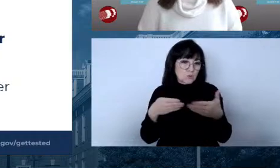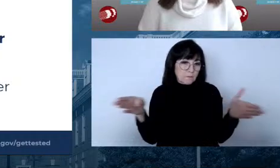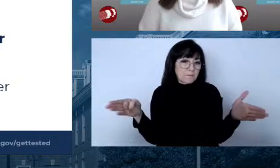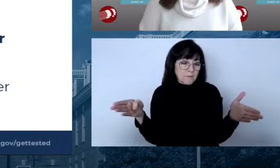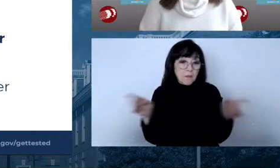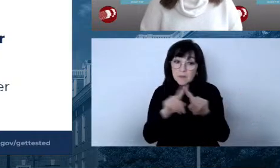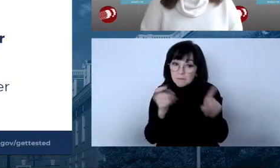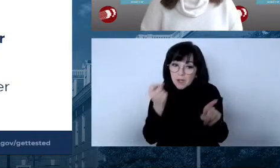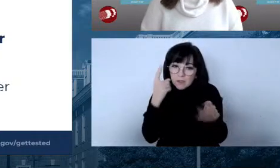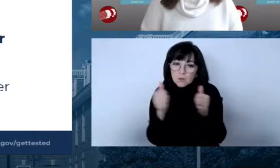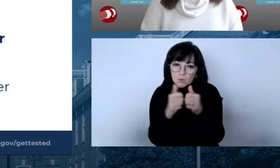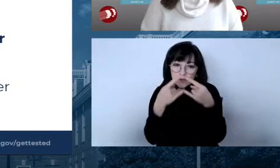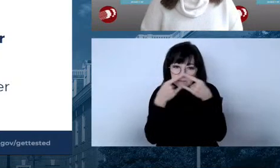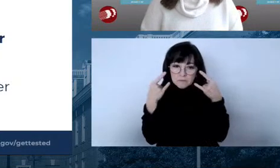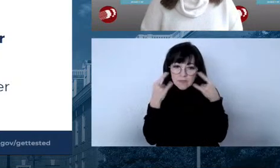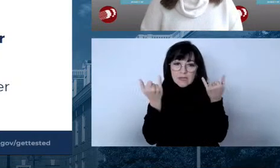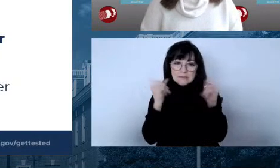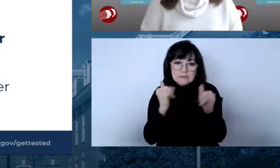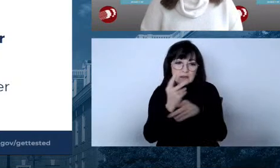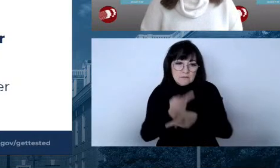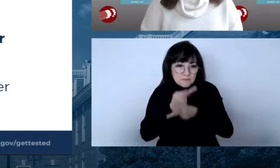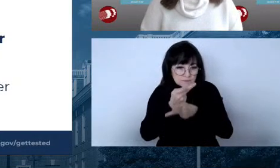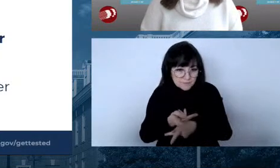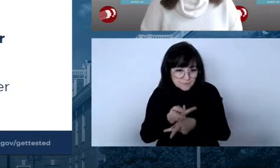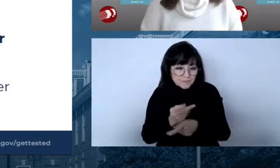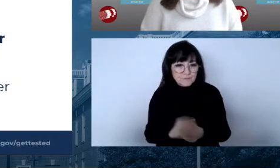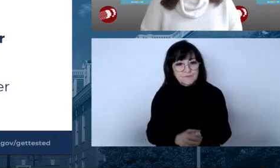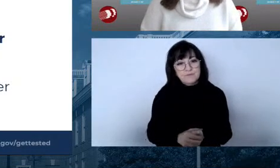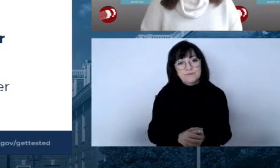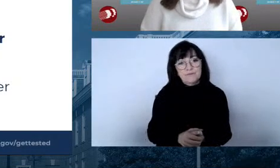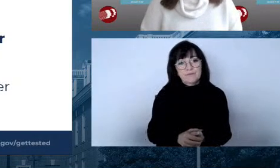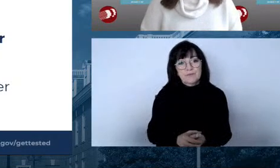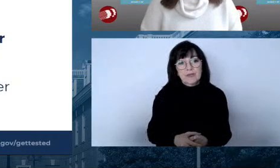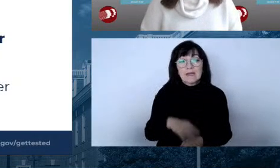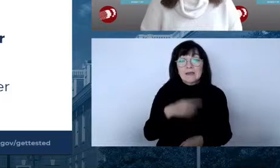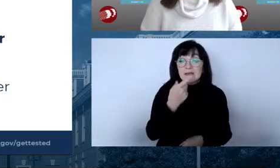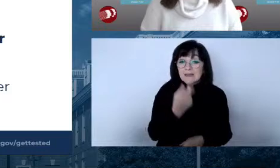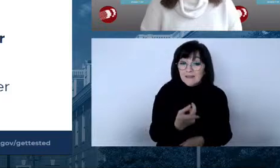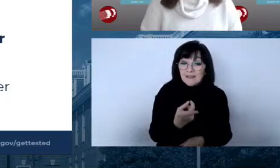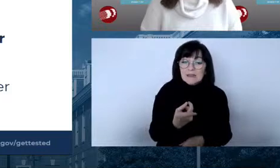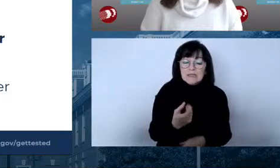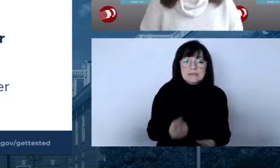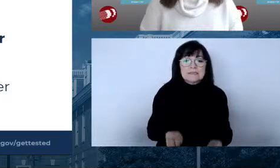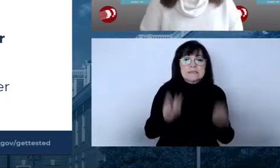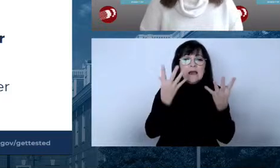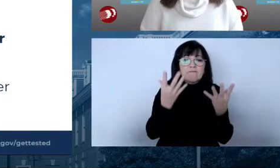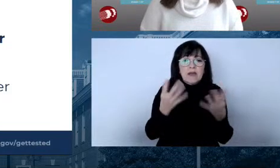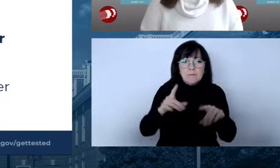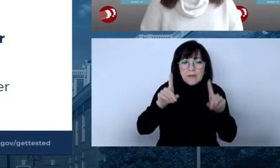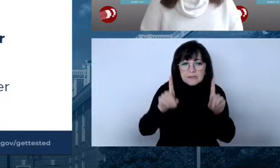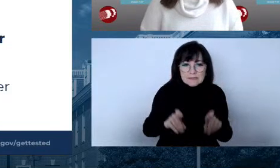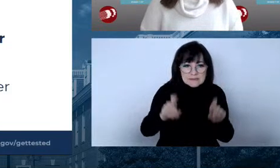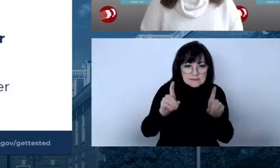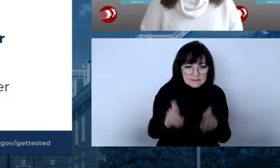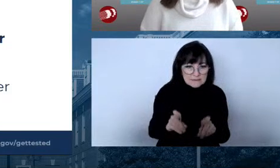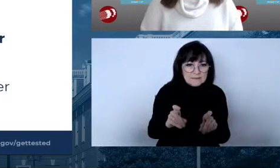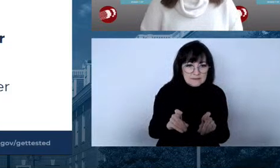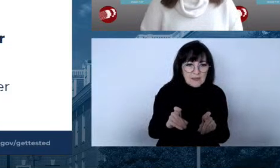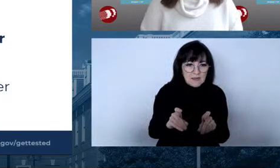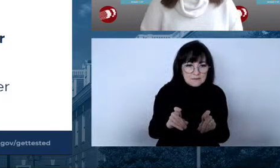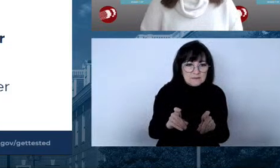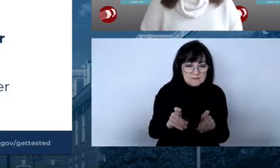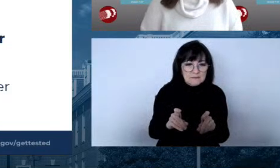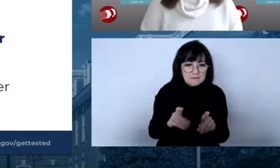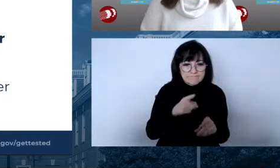And this is a bit of a change, and again, to be candid, this has to do with the volume of tests. And really what we're